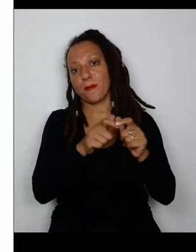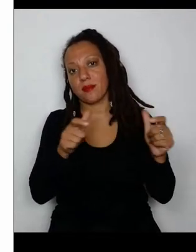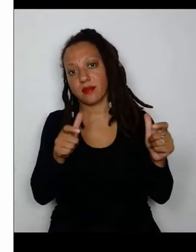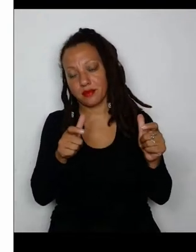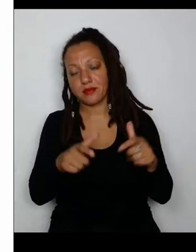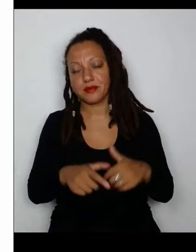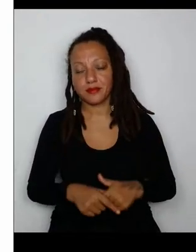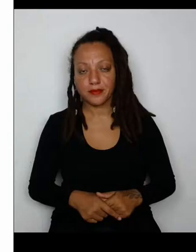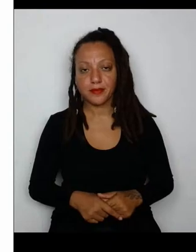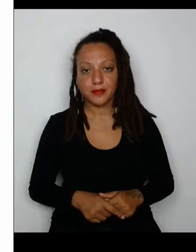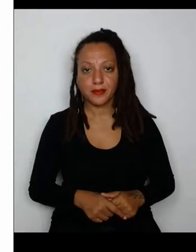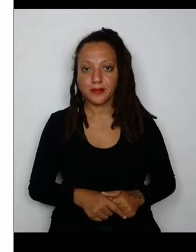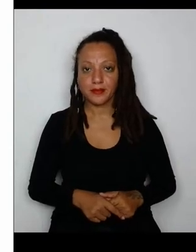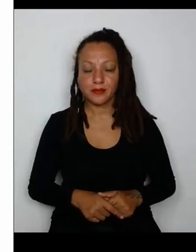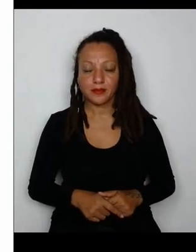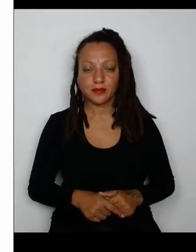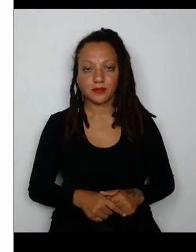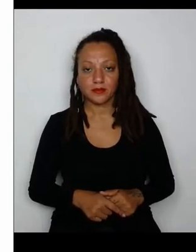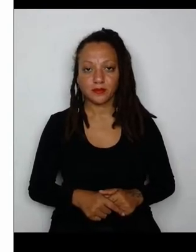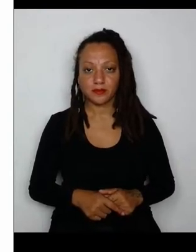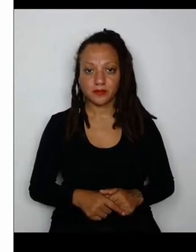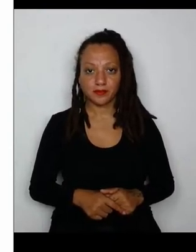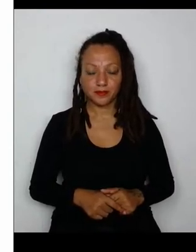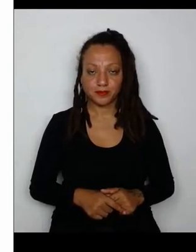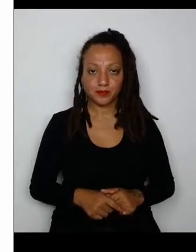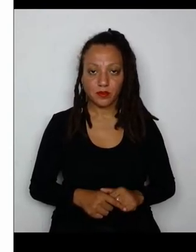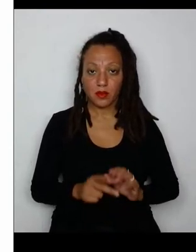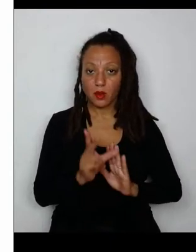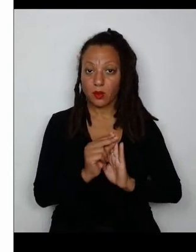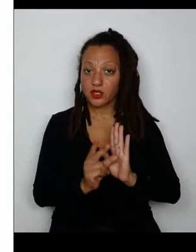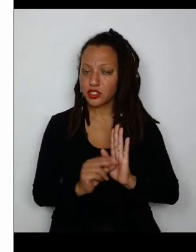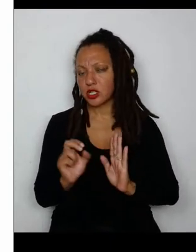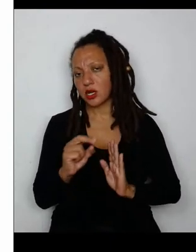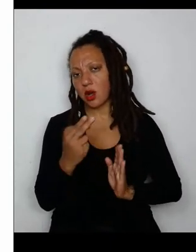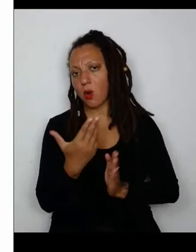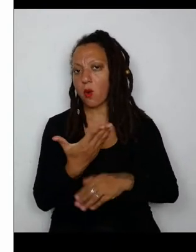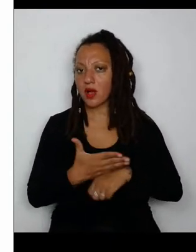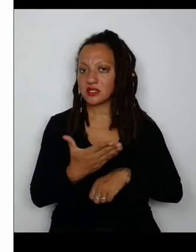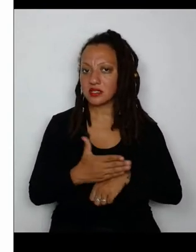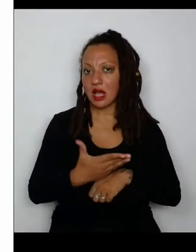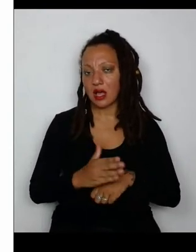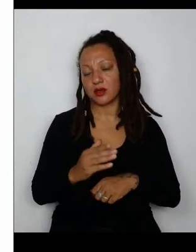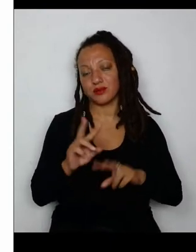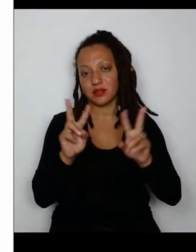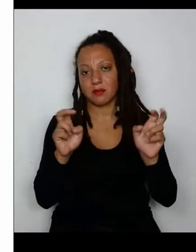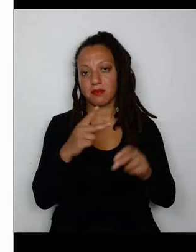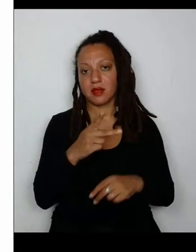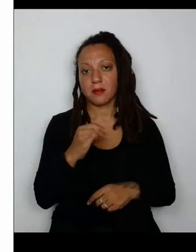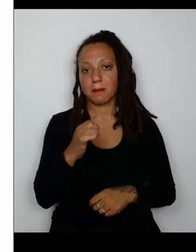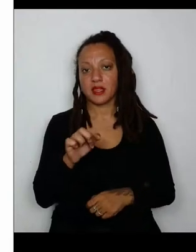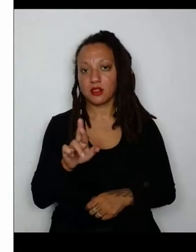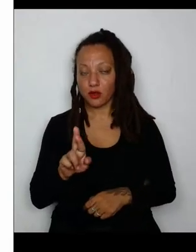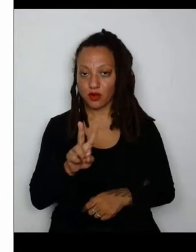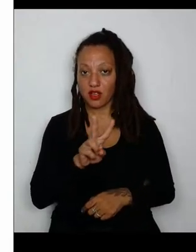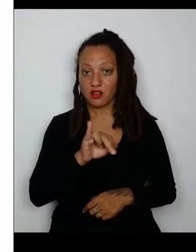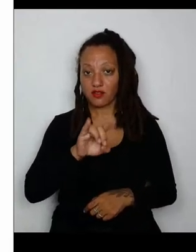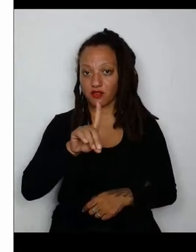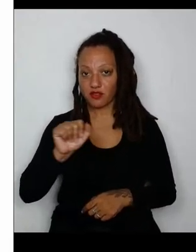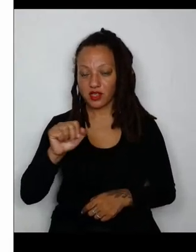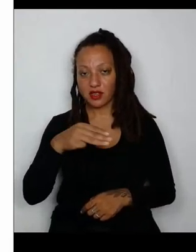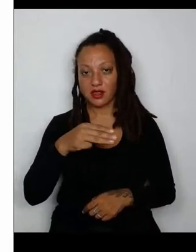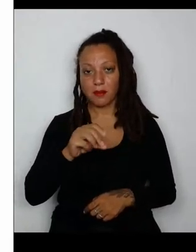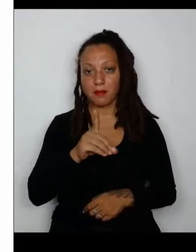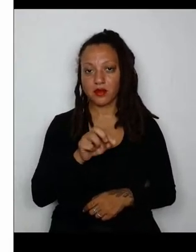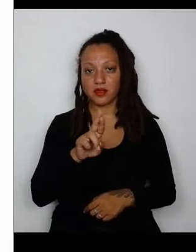in his essay the painter of modern life butler referred to both kaleidoscopes and fashion for their